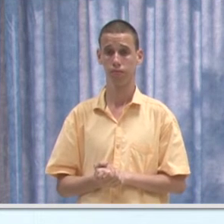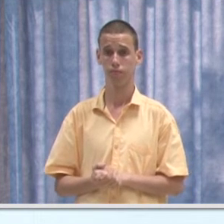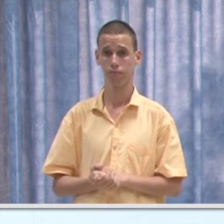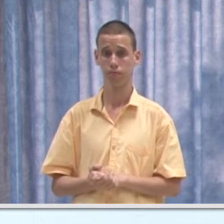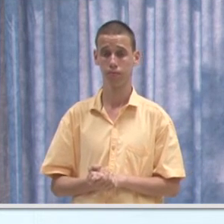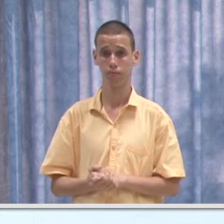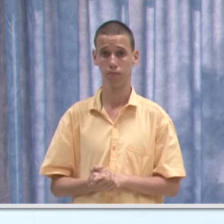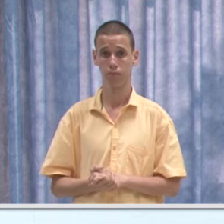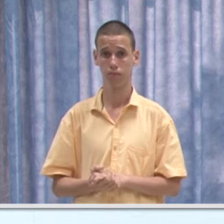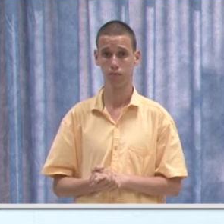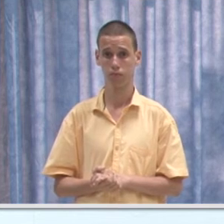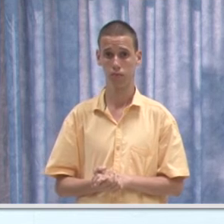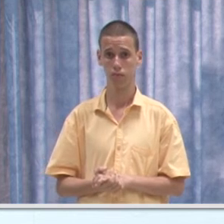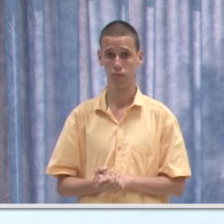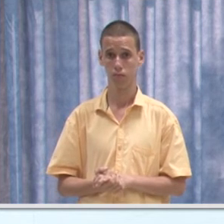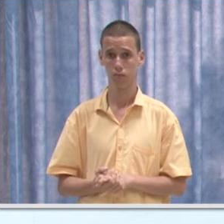COVID in Seychelles in the future?